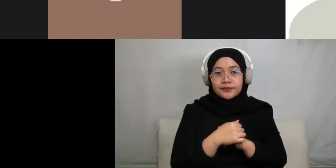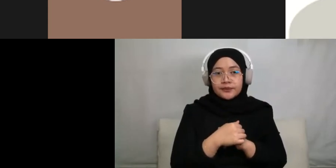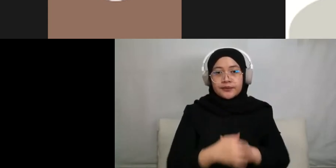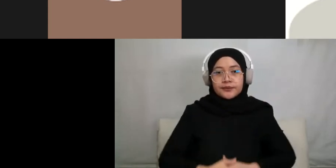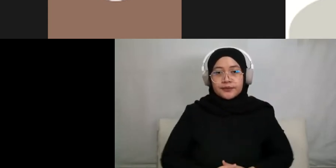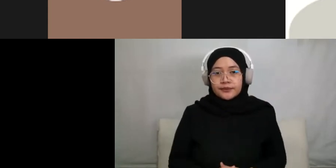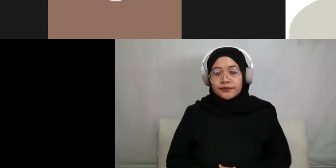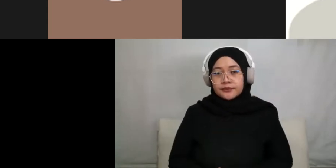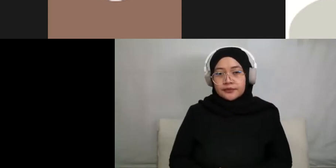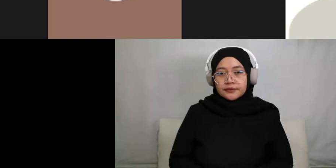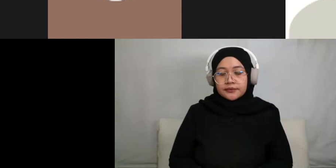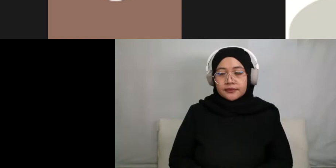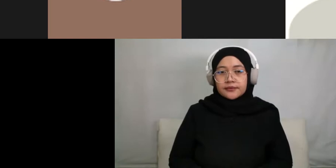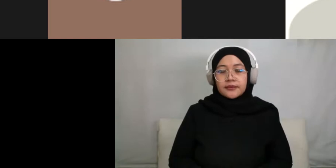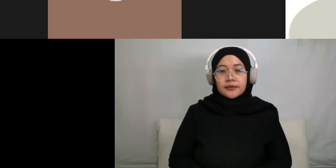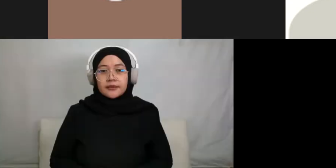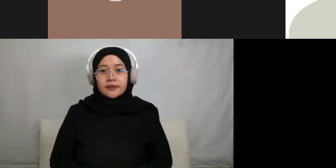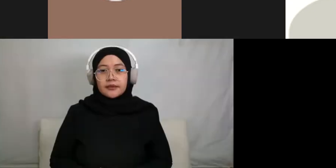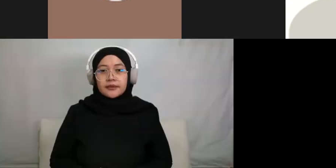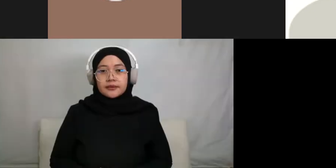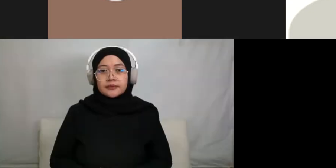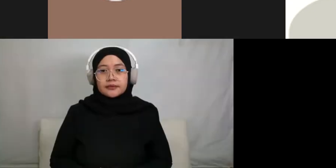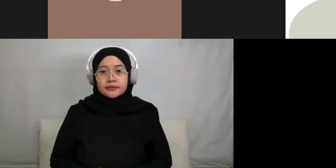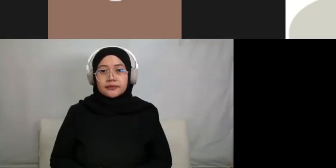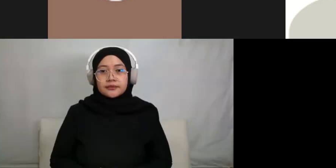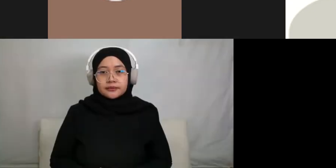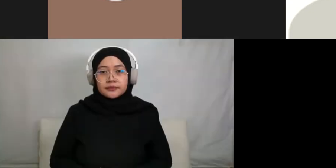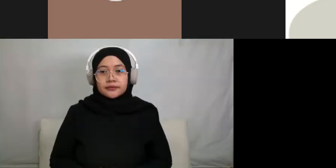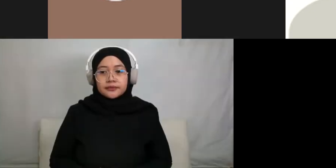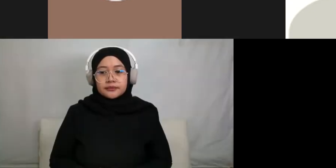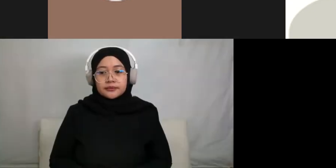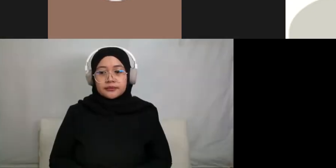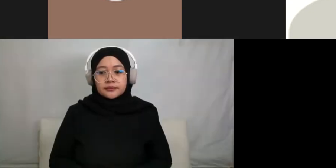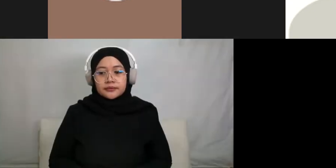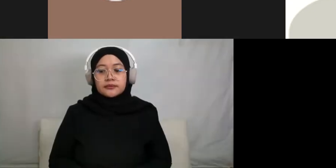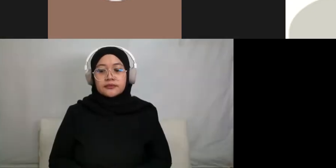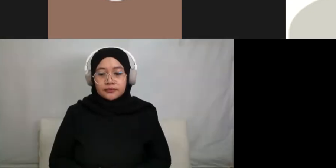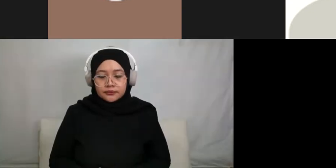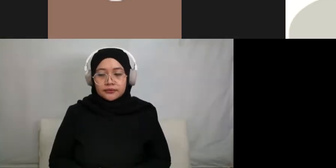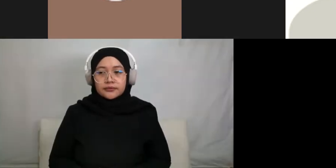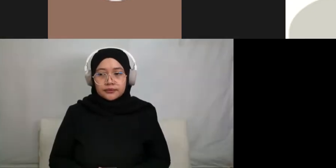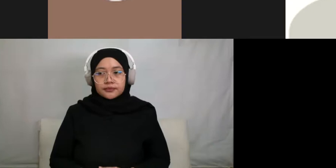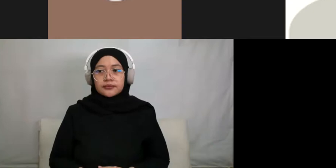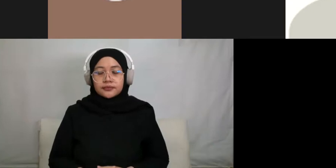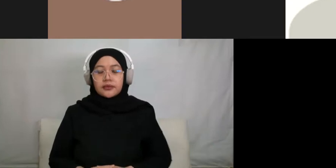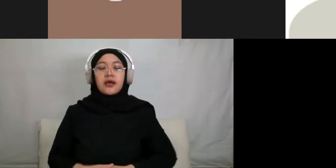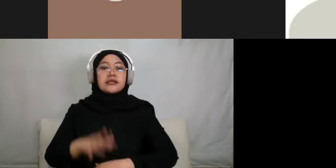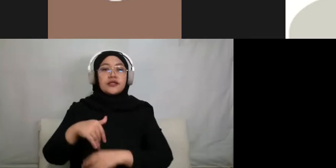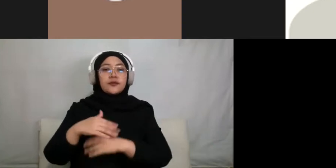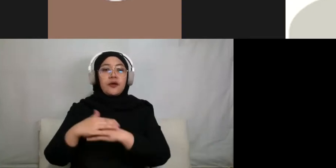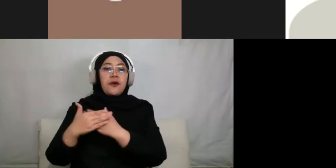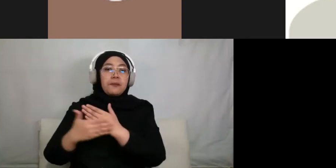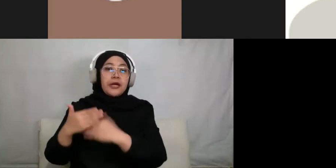electricians for that. And accordingly, we do the preventive maintenance schedules are also there. For the